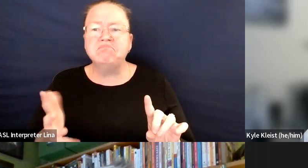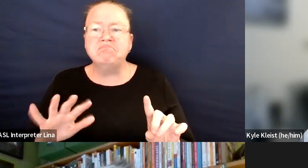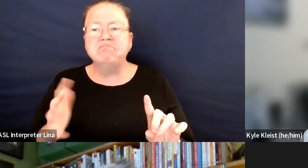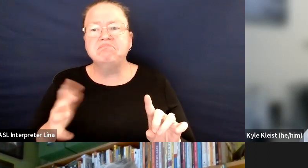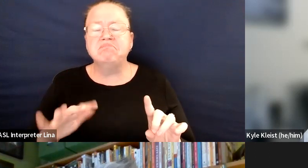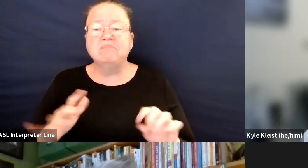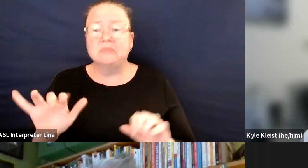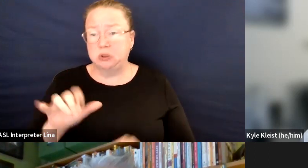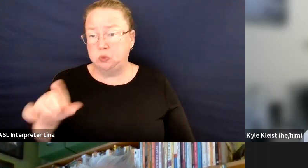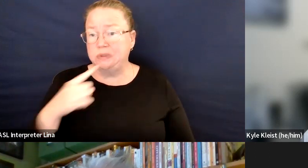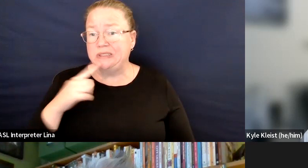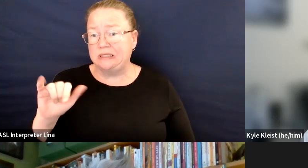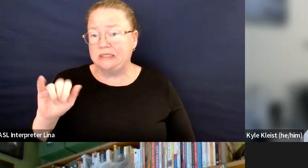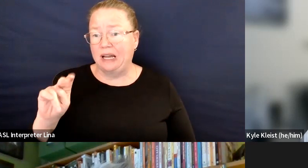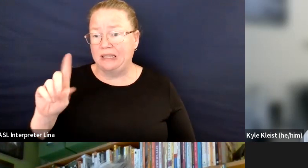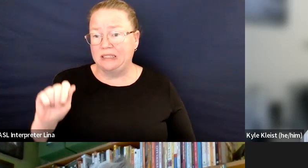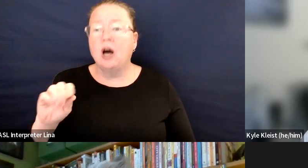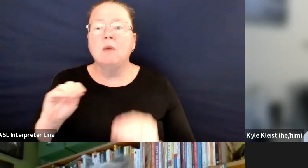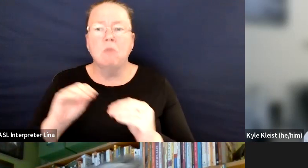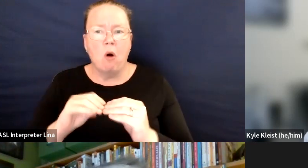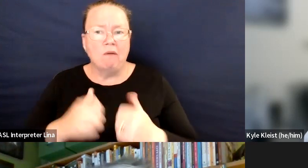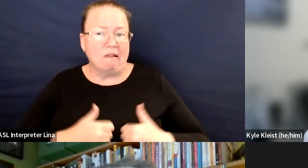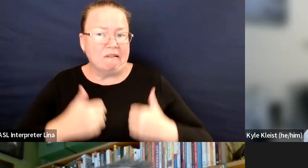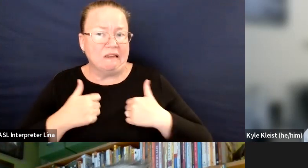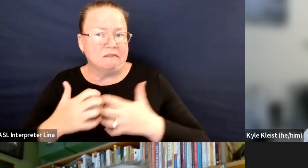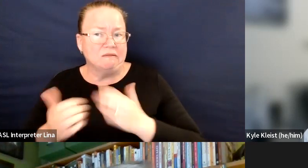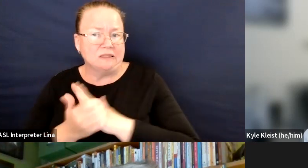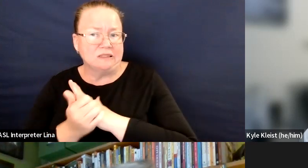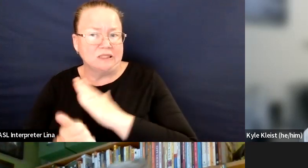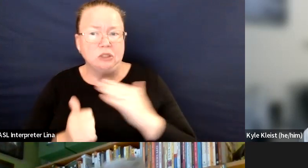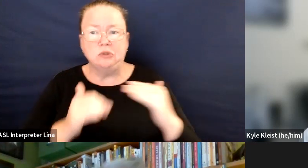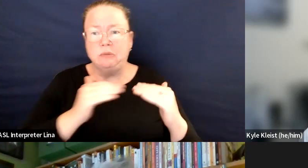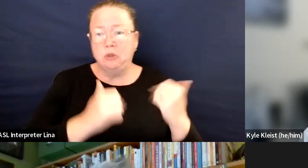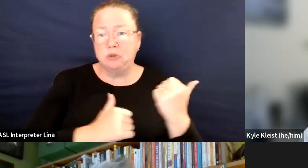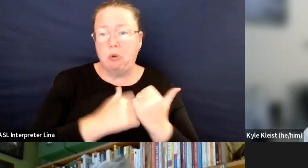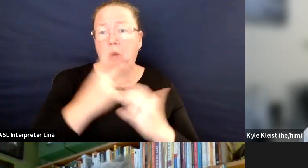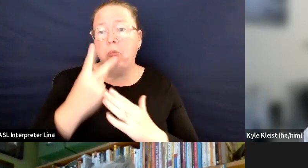you said, Linda, more of independent living skills and peer support.